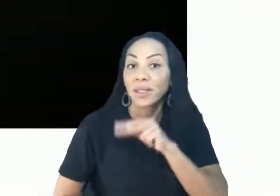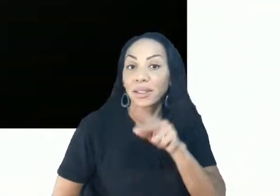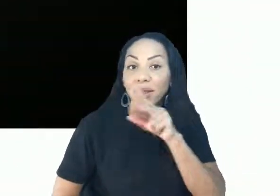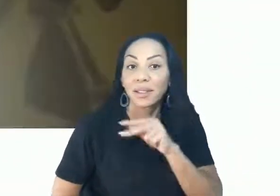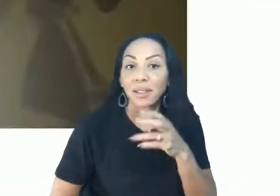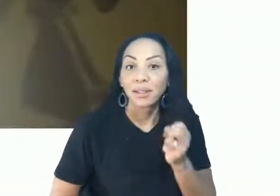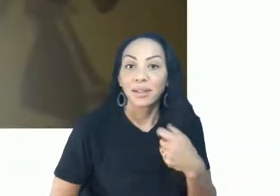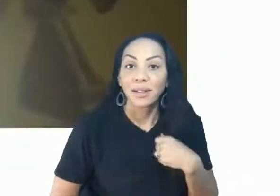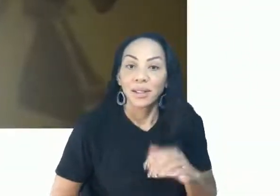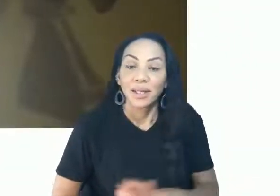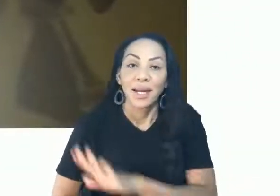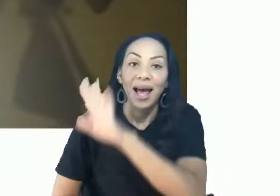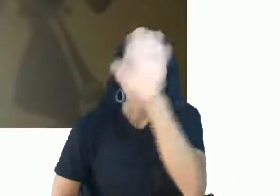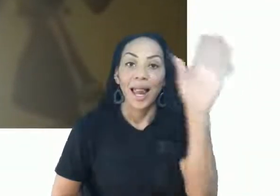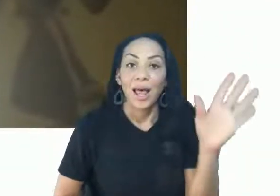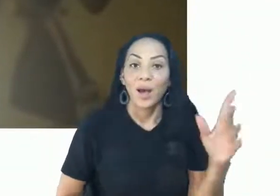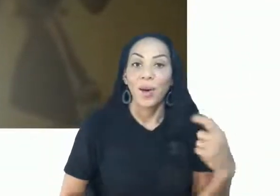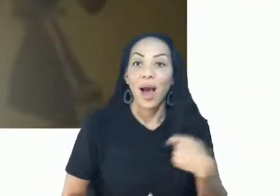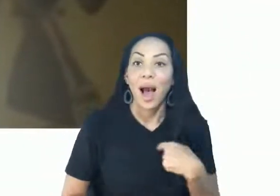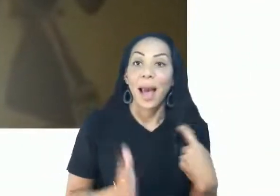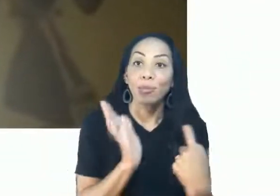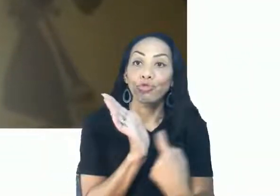I'm Raquel.